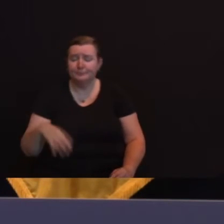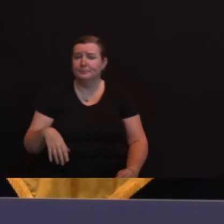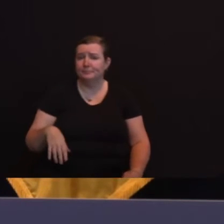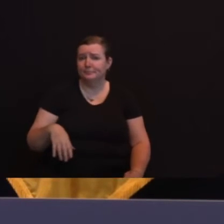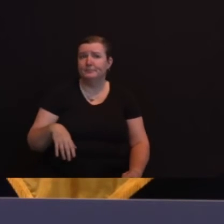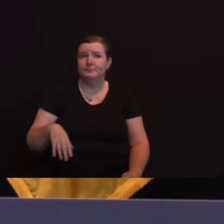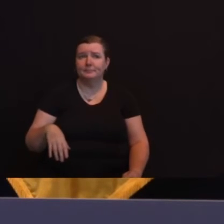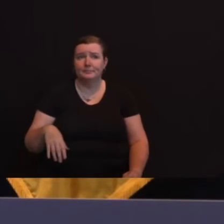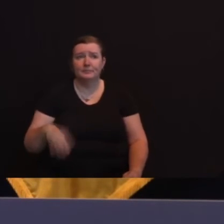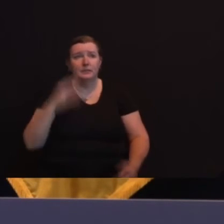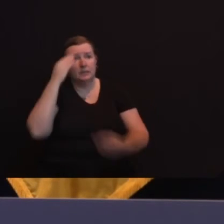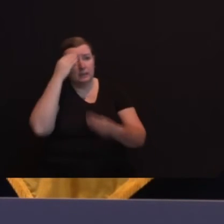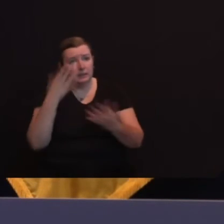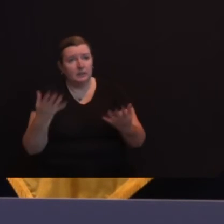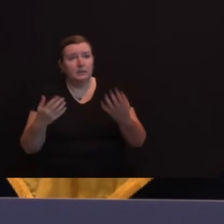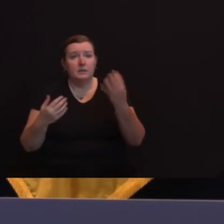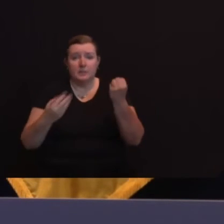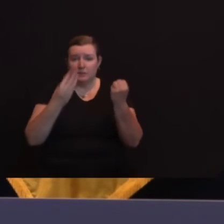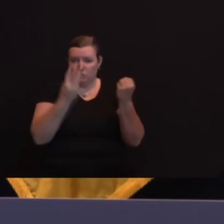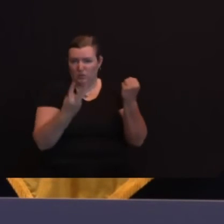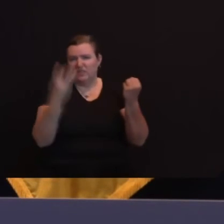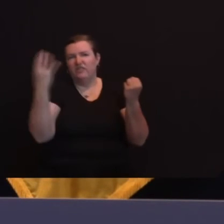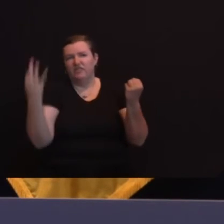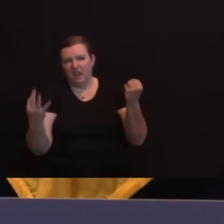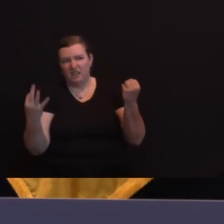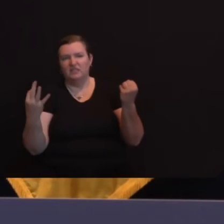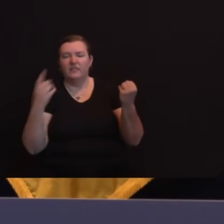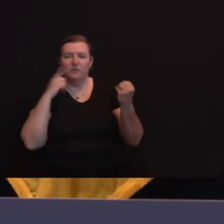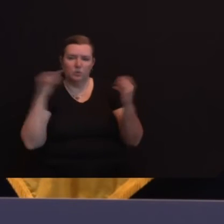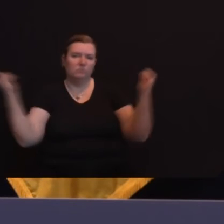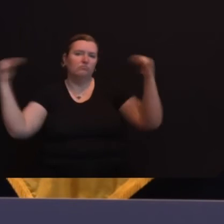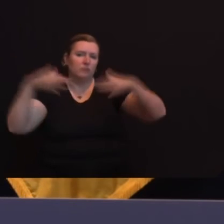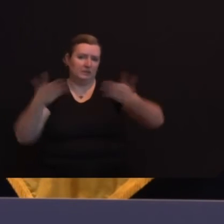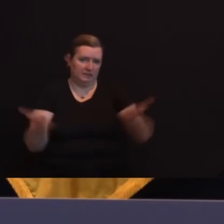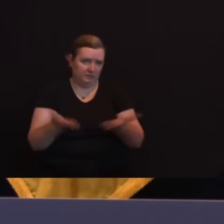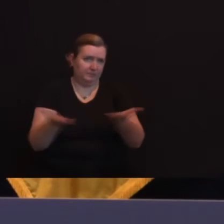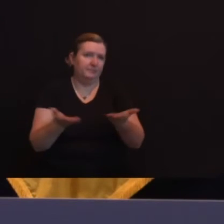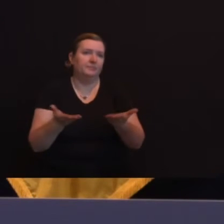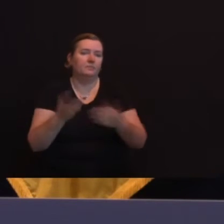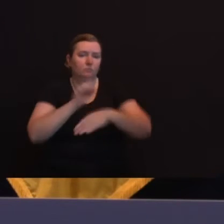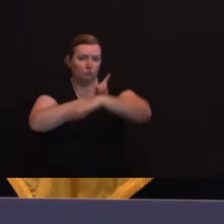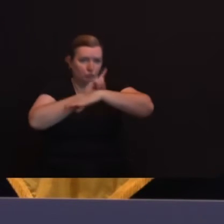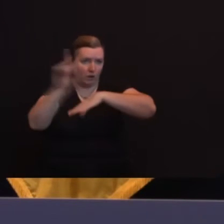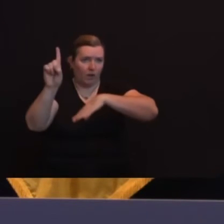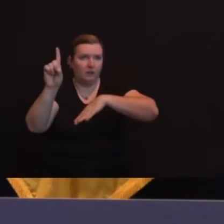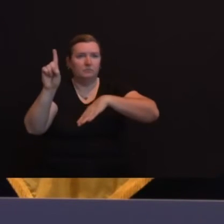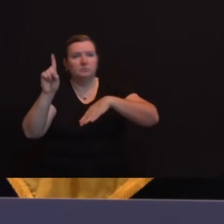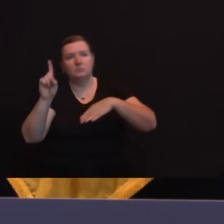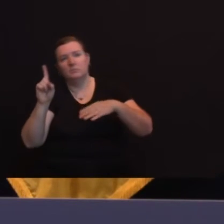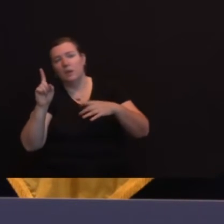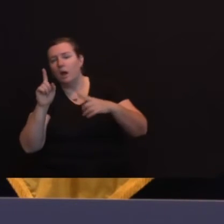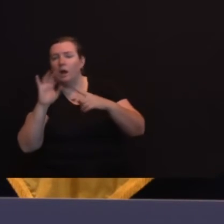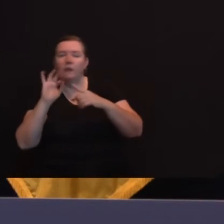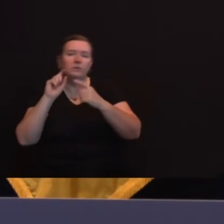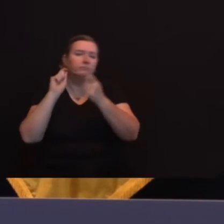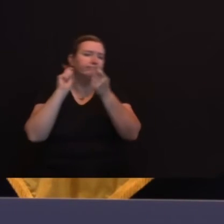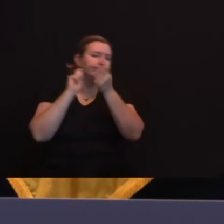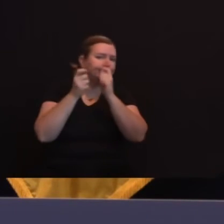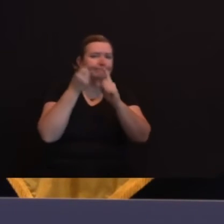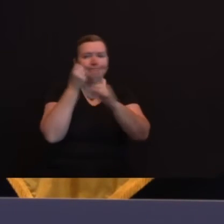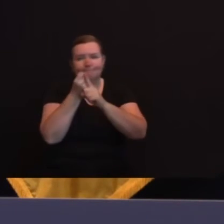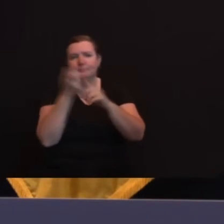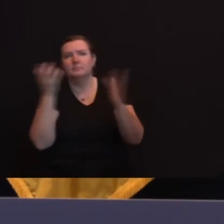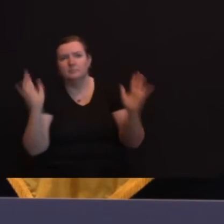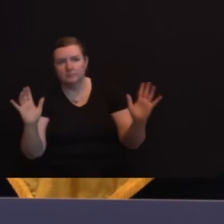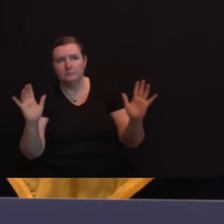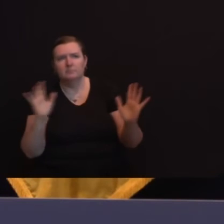Friday rhythm. It'll be at 1 o'clock unless you hear otherwise. I appreciate everyone's patience doing this a little bit earlier today. We have